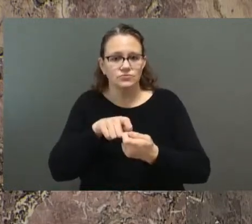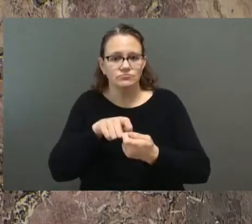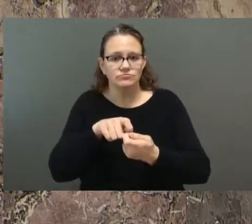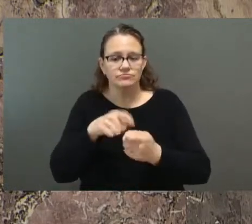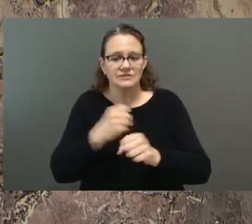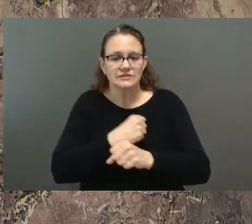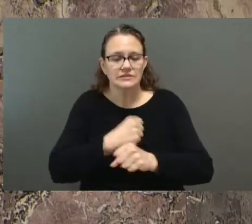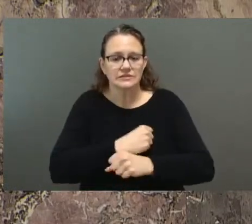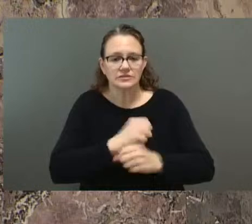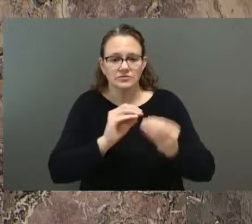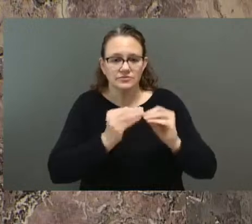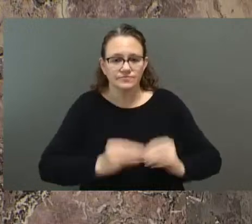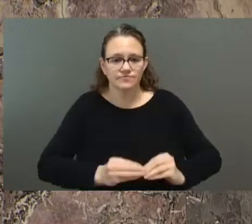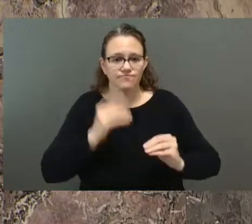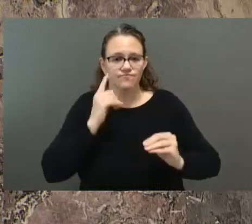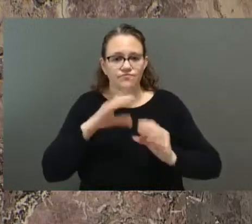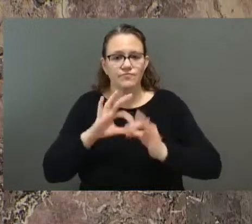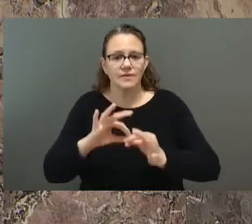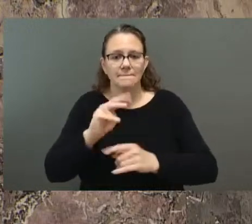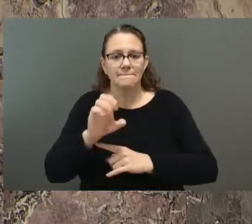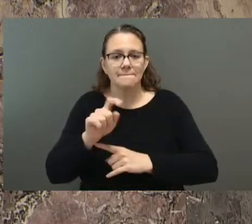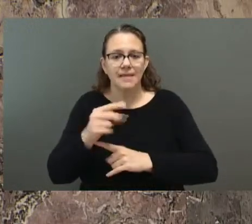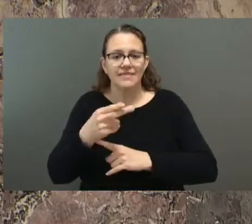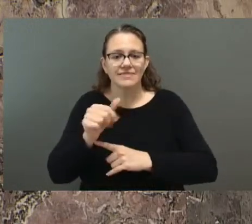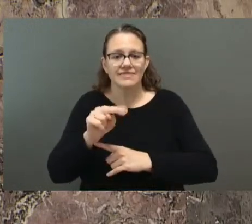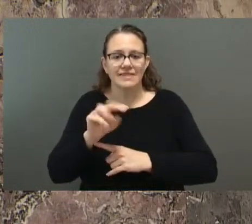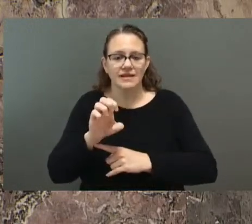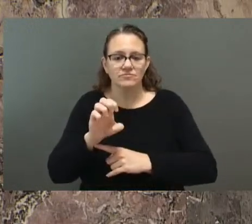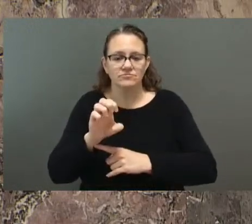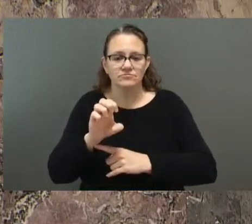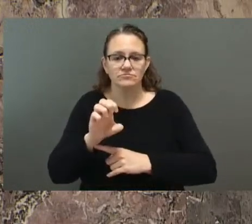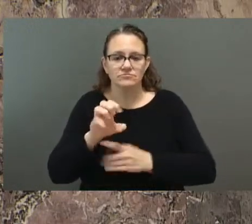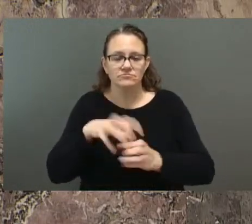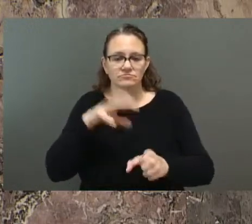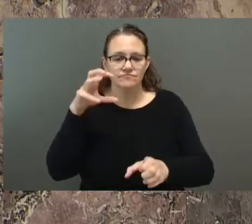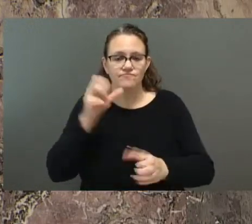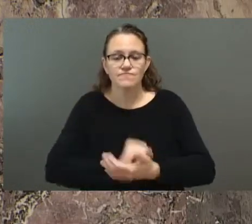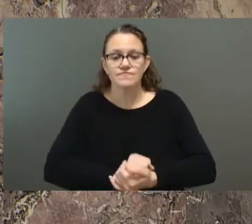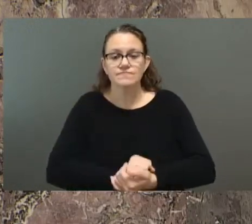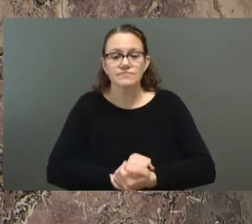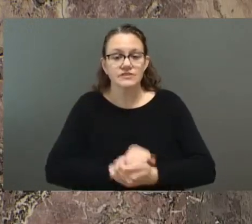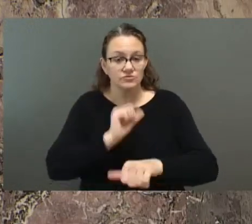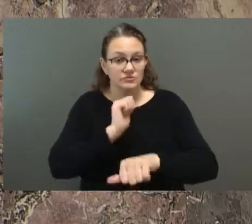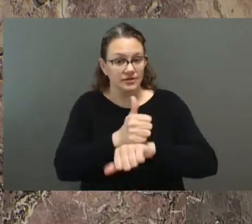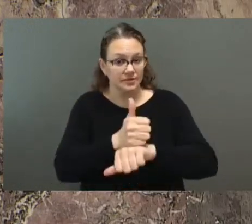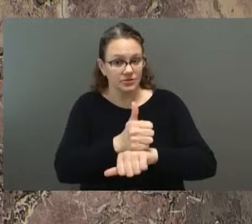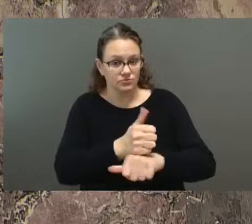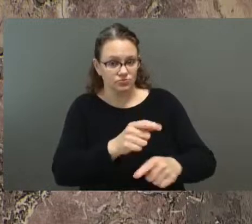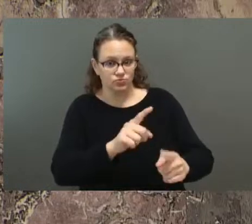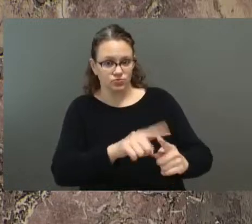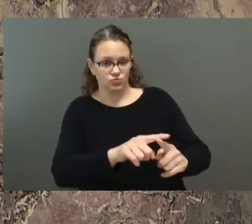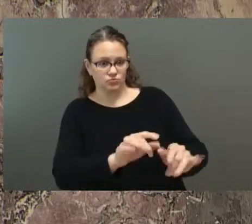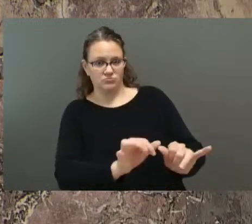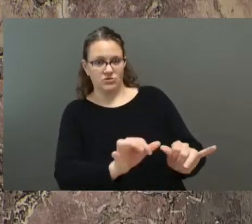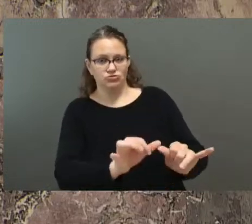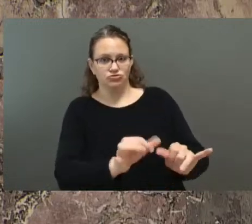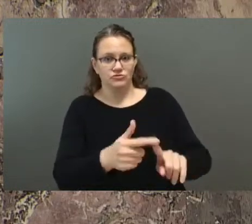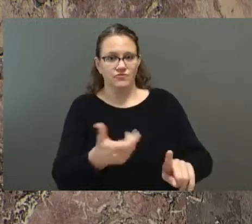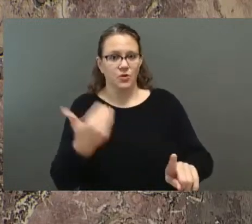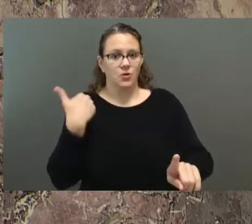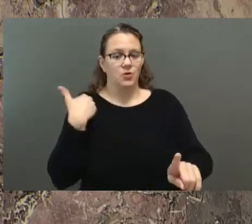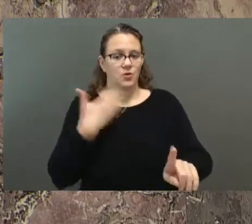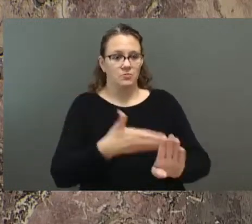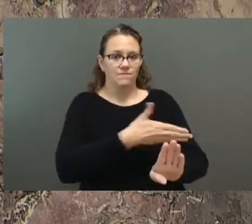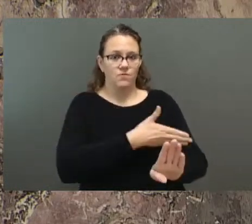back. They admit this in their report, which I wish the member had read fully. The report is really